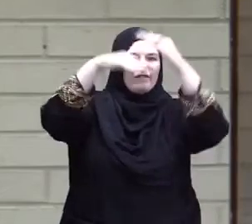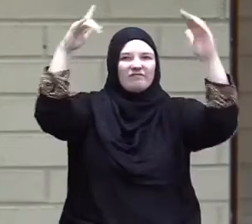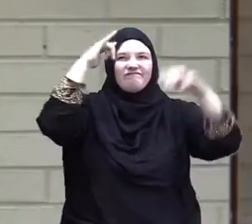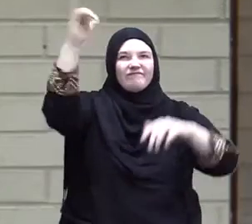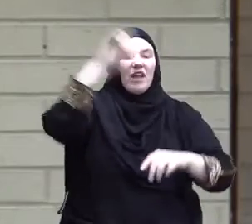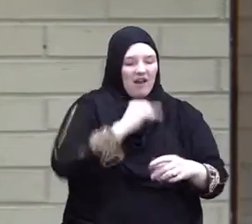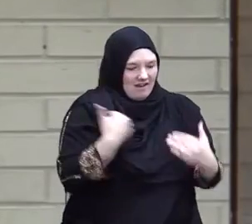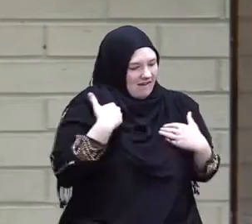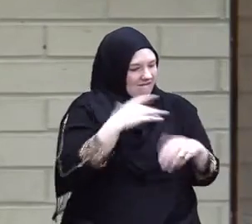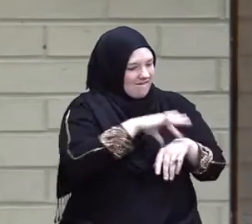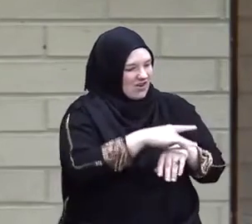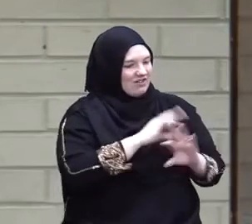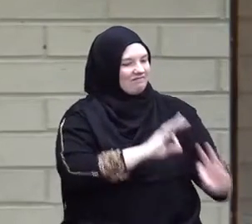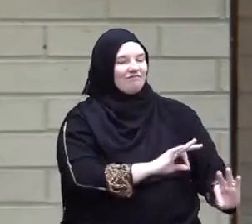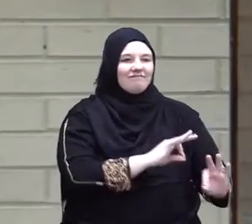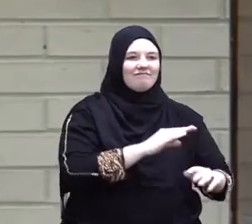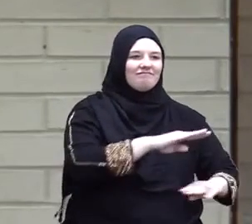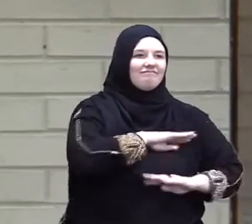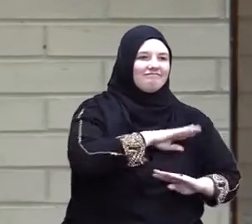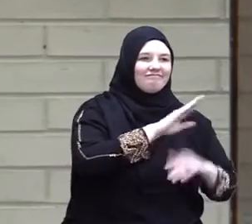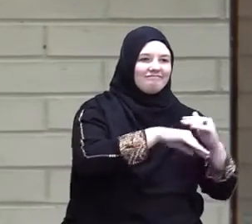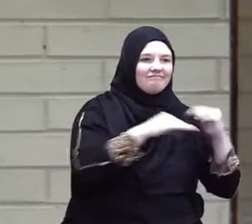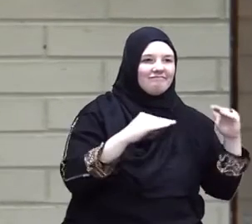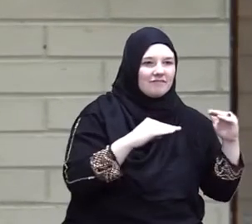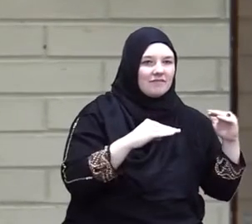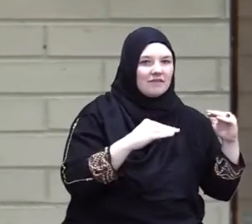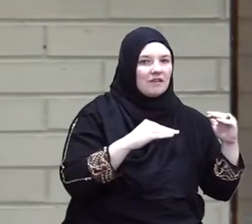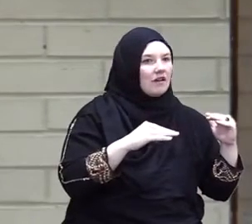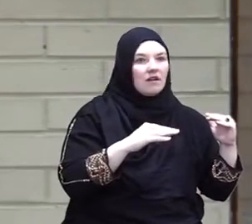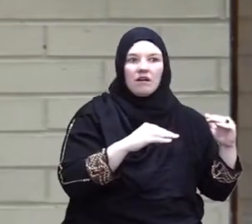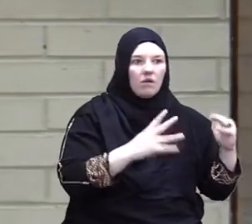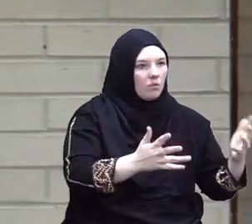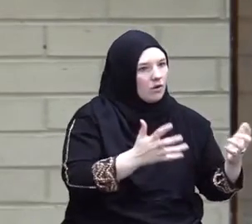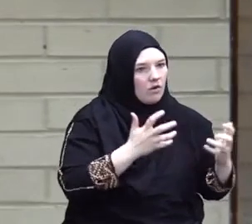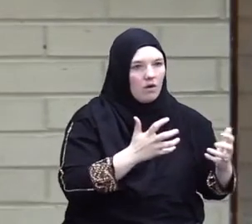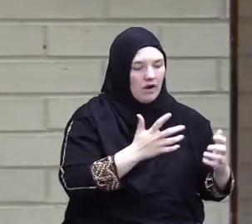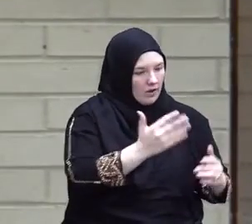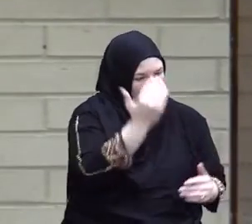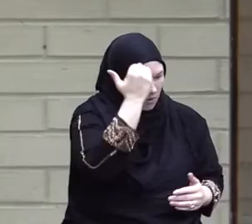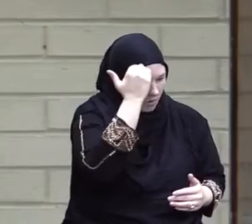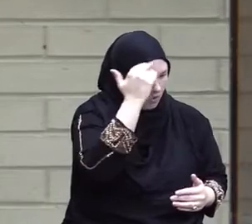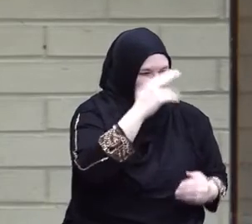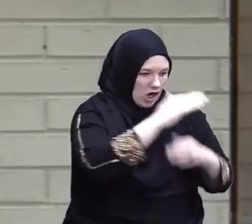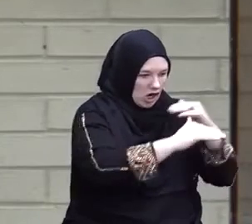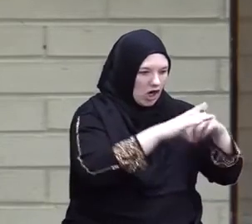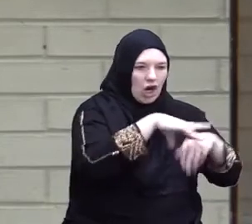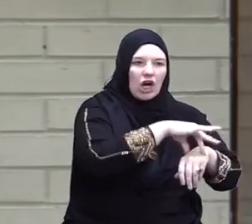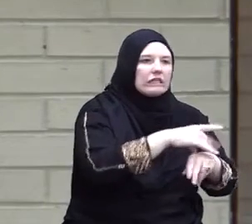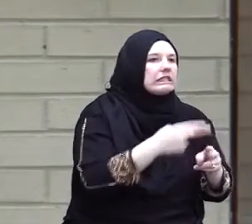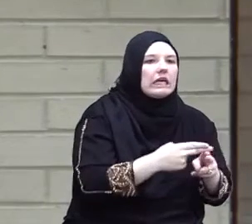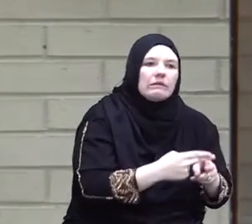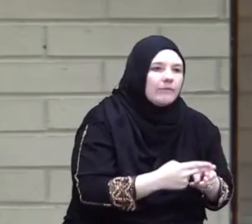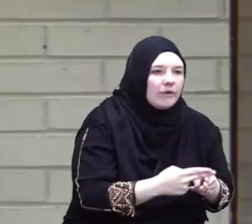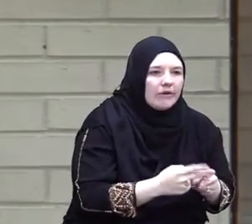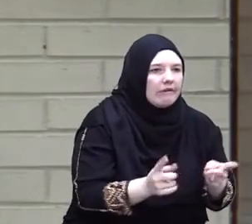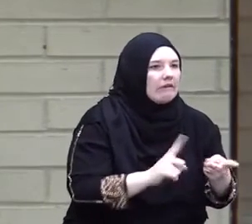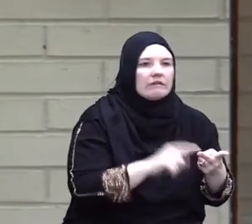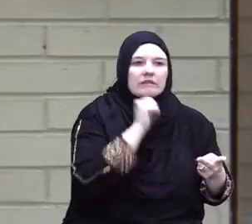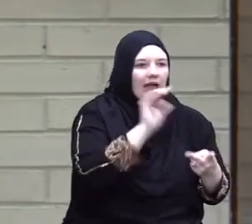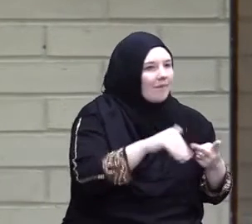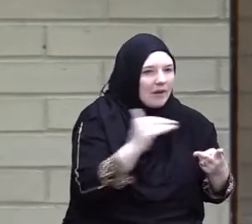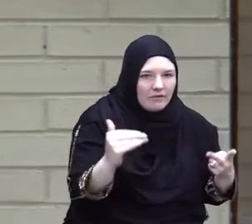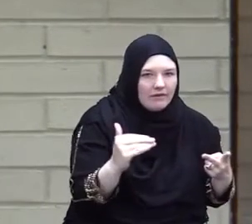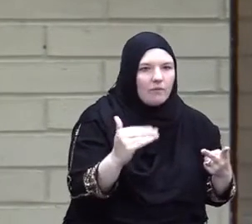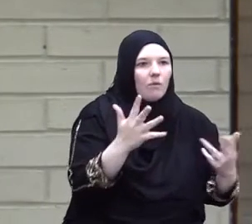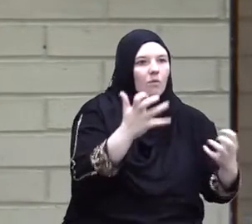This concept has to settle. And when it settles with us, we understand a great deal